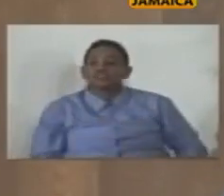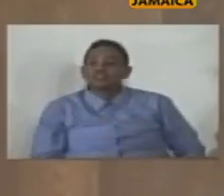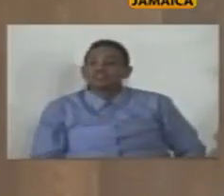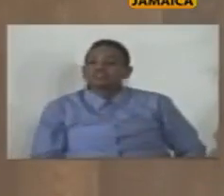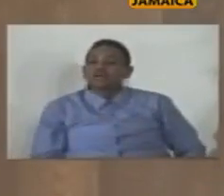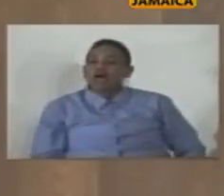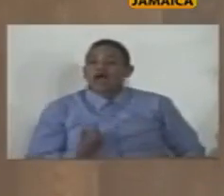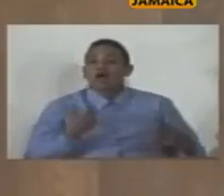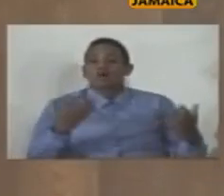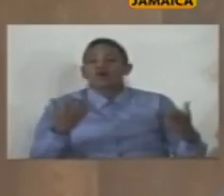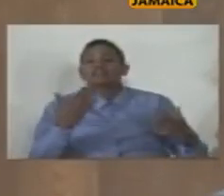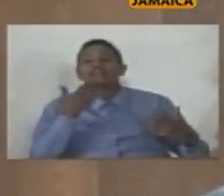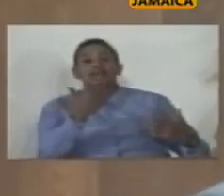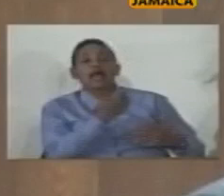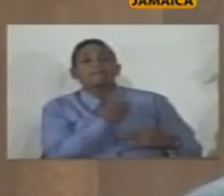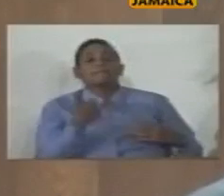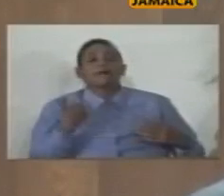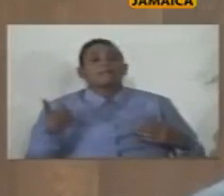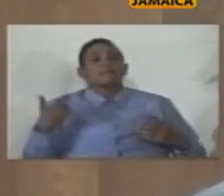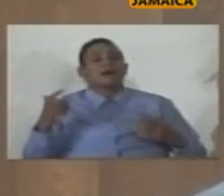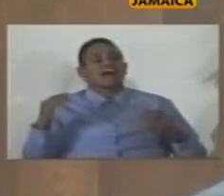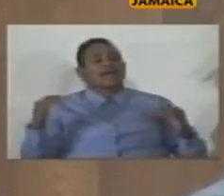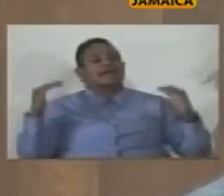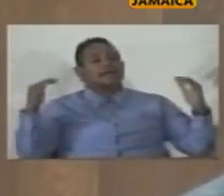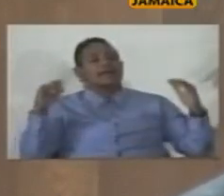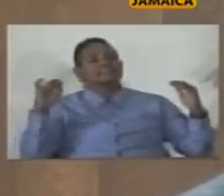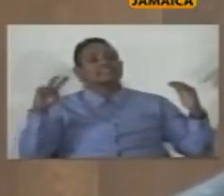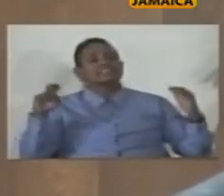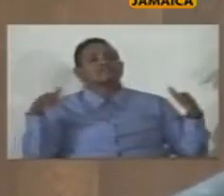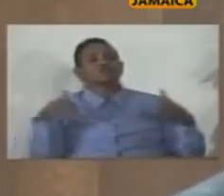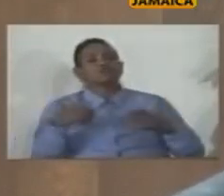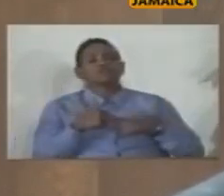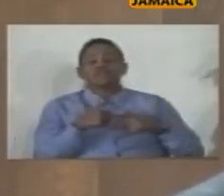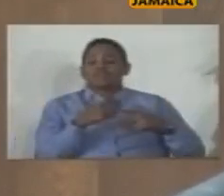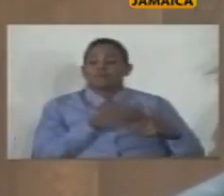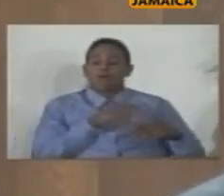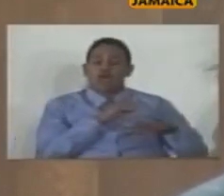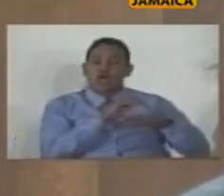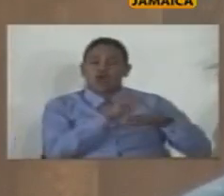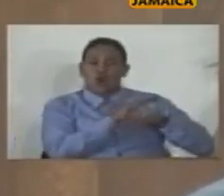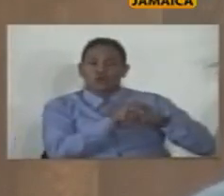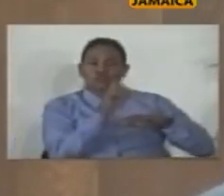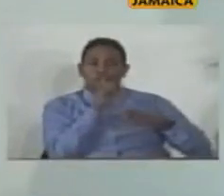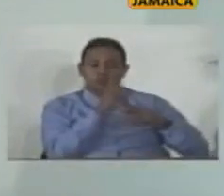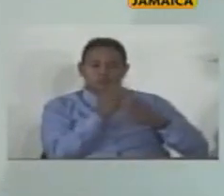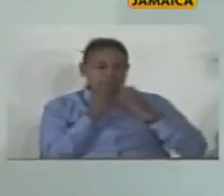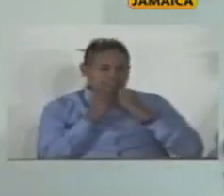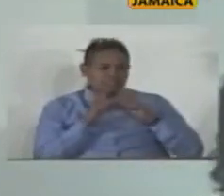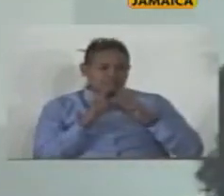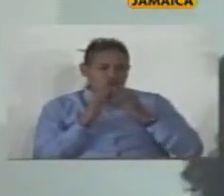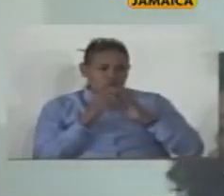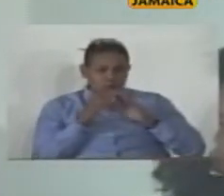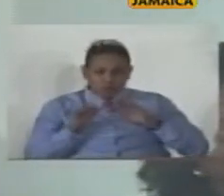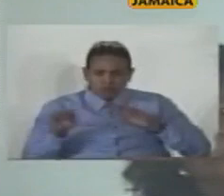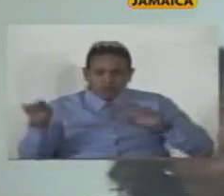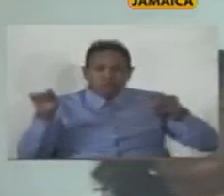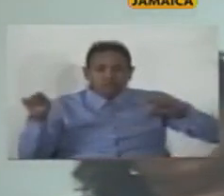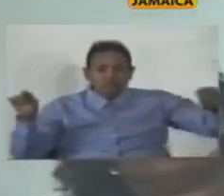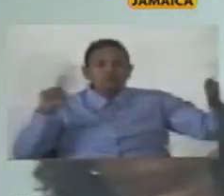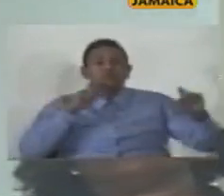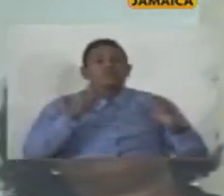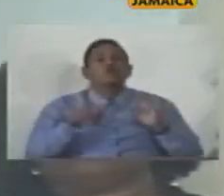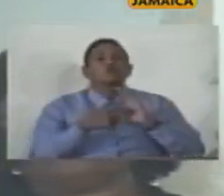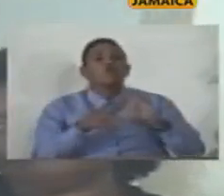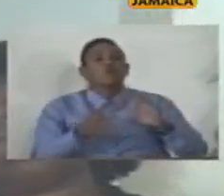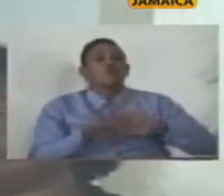want to thank members of my executive, my councillors and caretakers for the role they continue to play. To